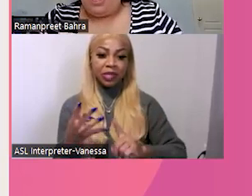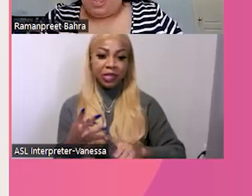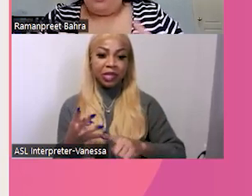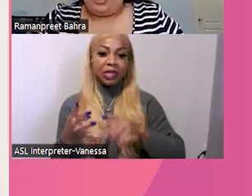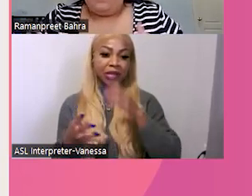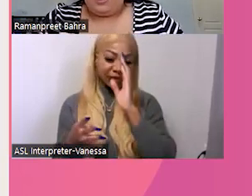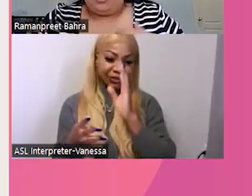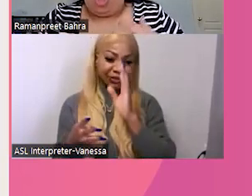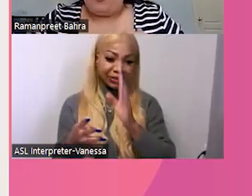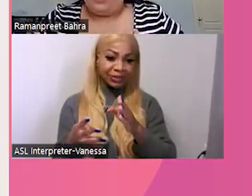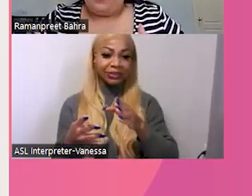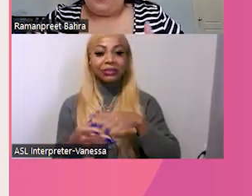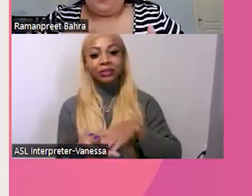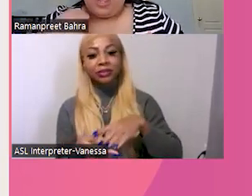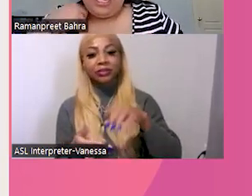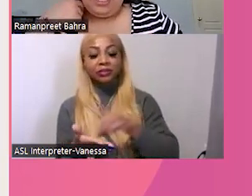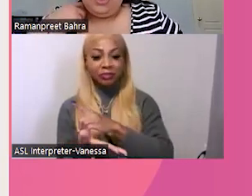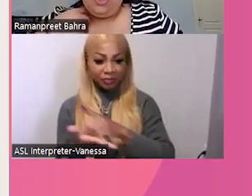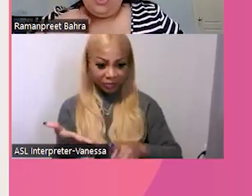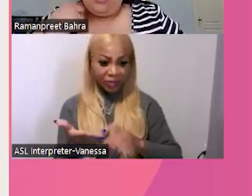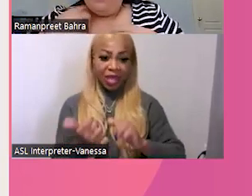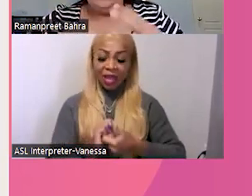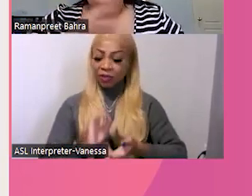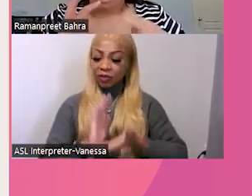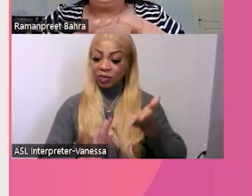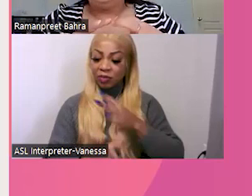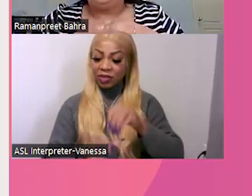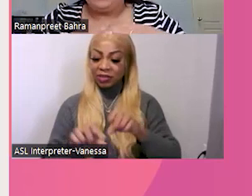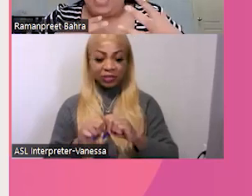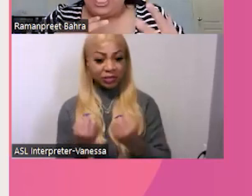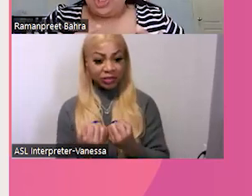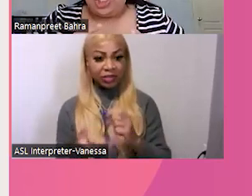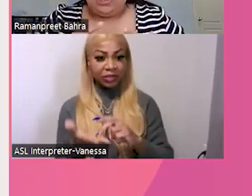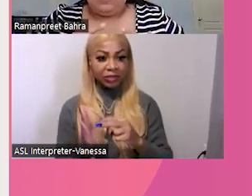heterosexism, and the ways it operates in society. So we're building these